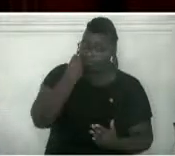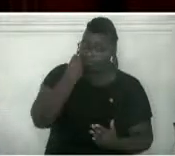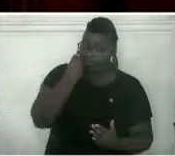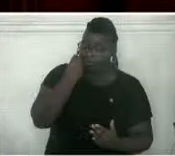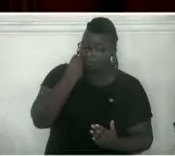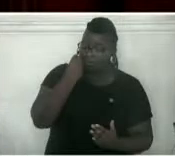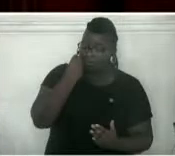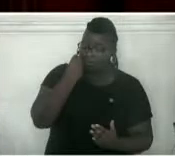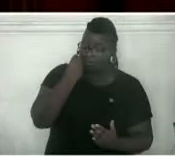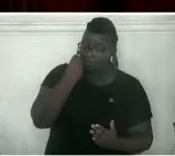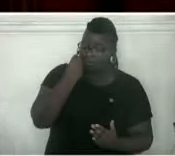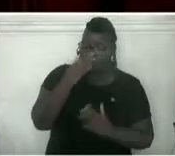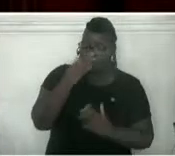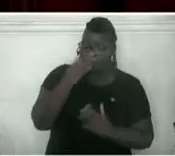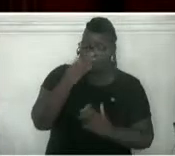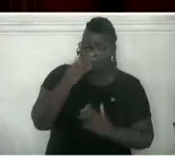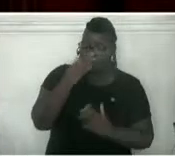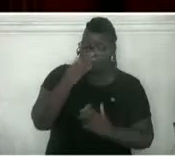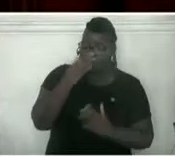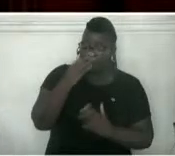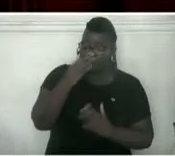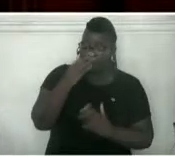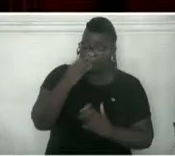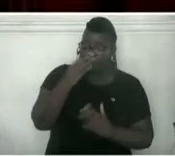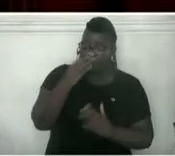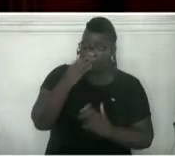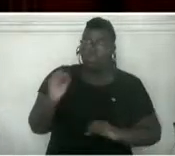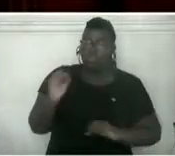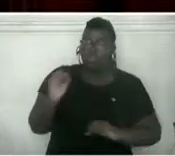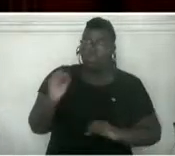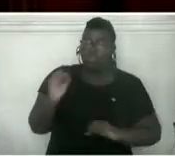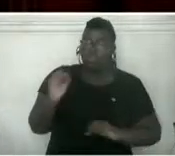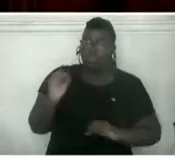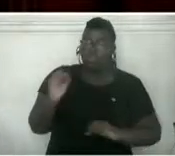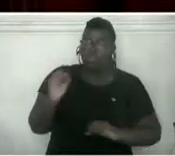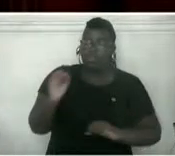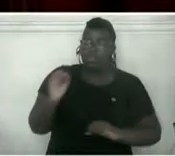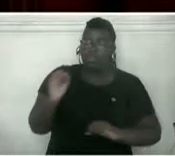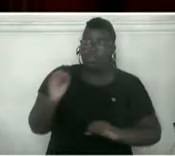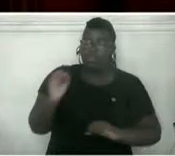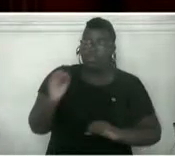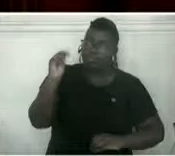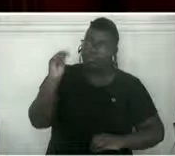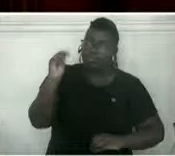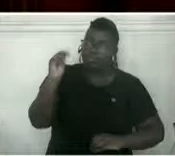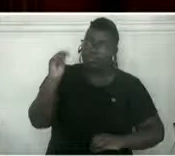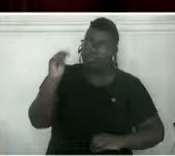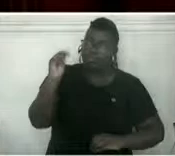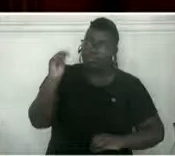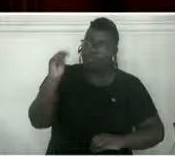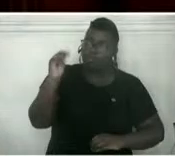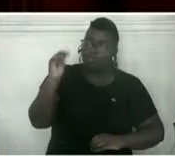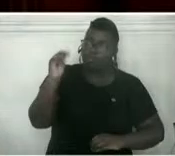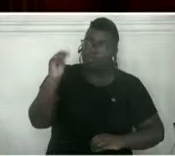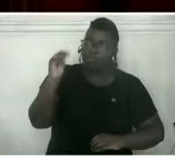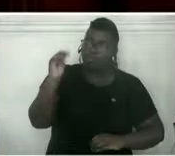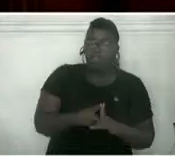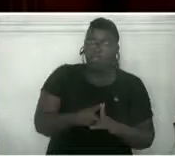for more than 2.4 million students in about